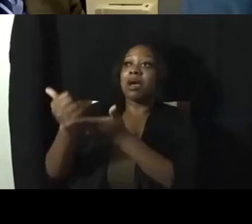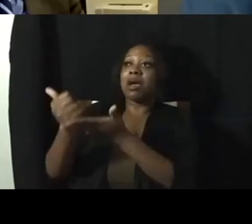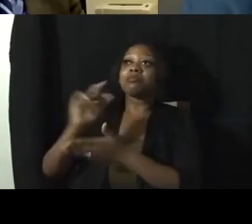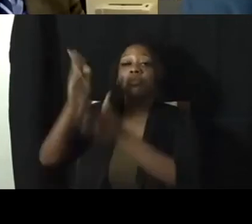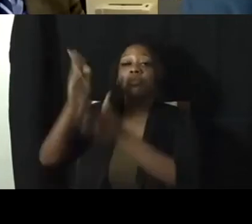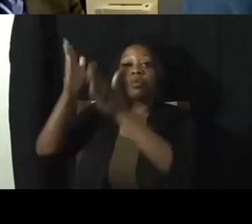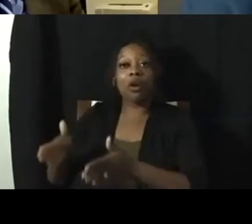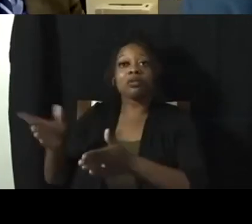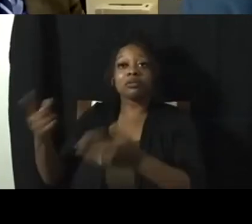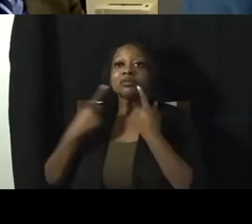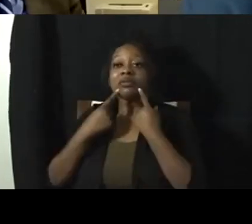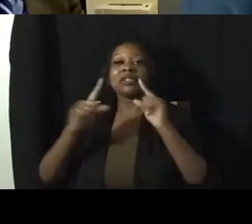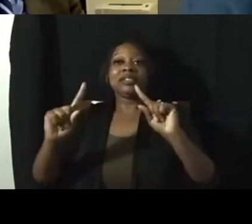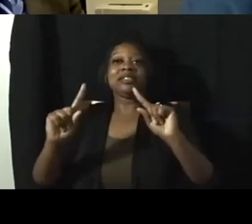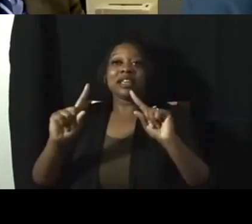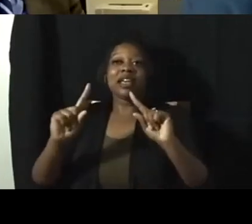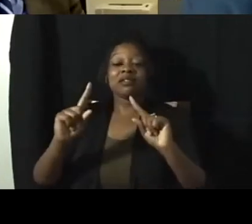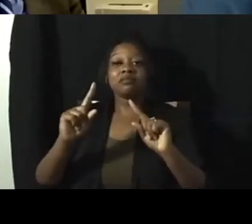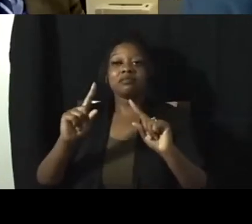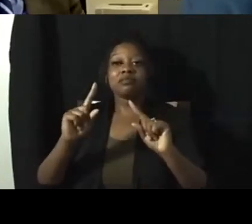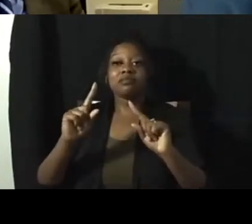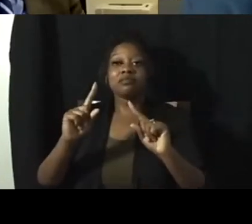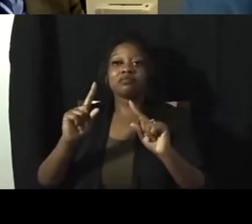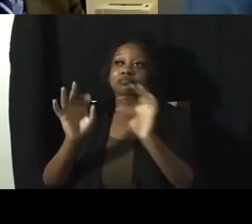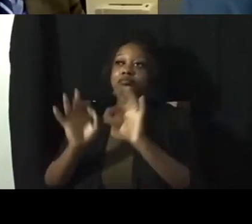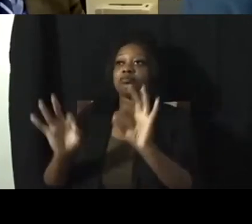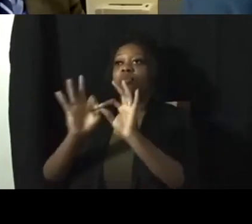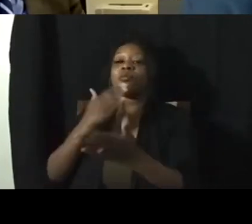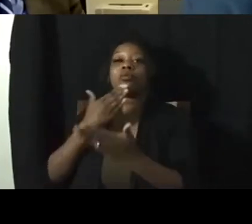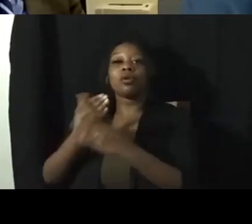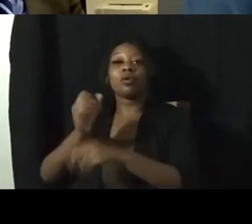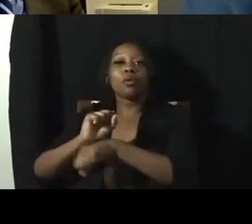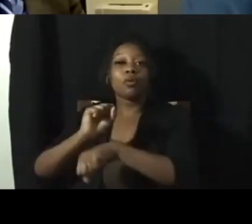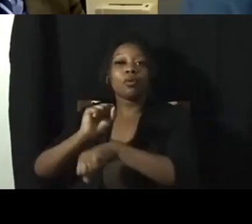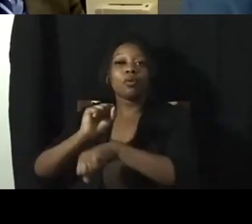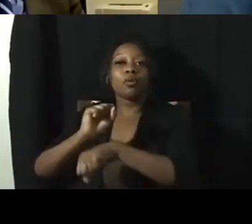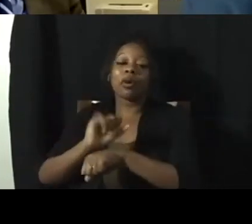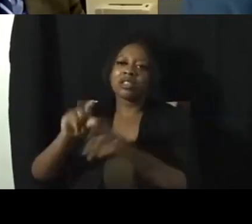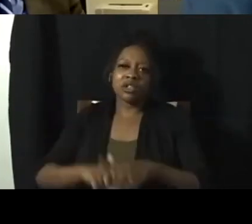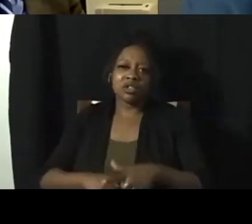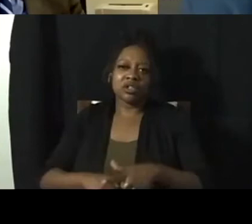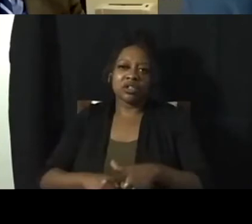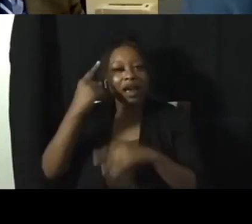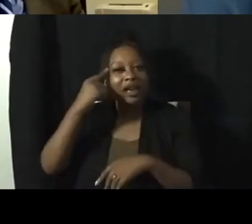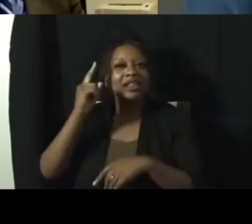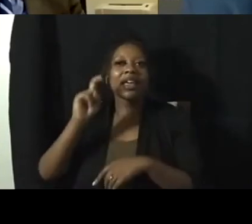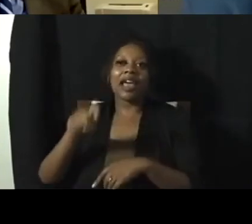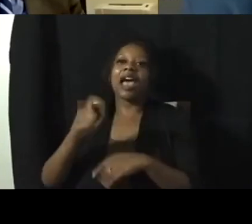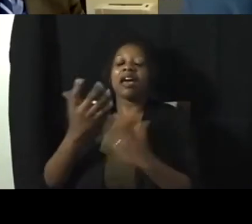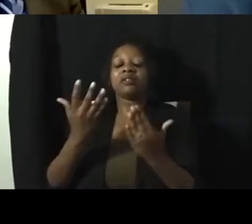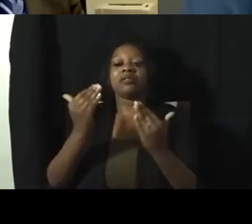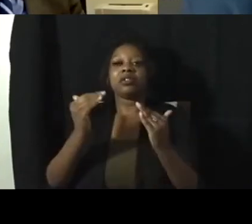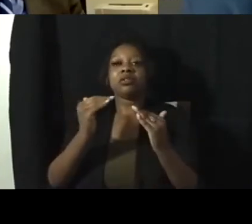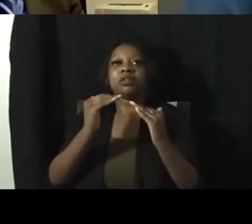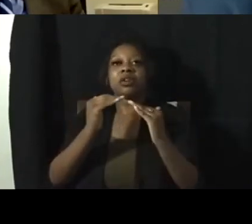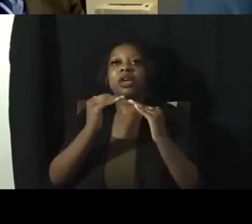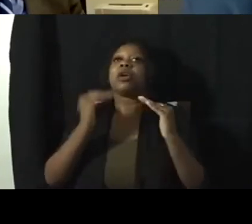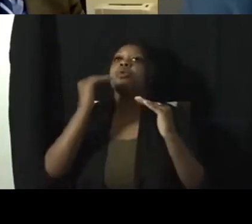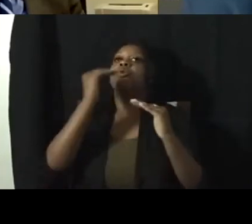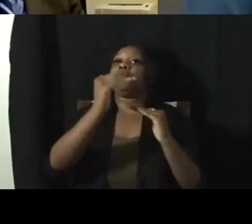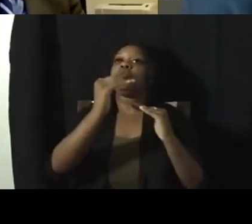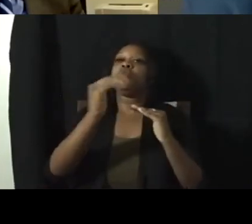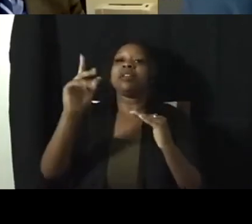meaningful employment. So that starts, I think, with increasing expectations from the very beginning, both for